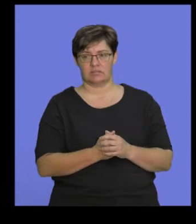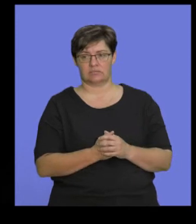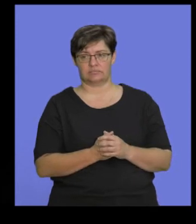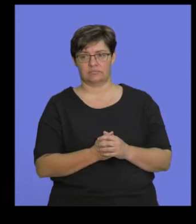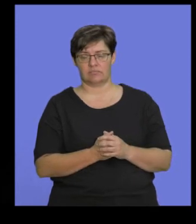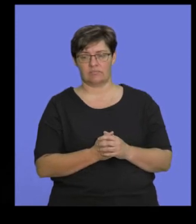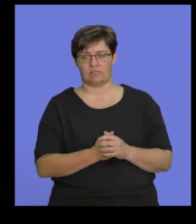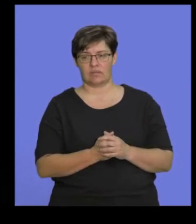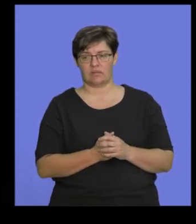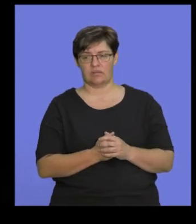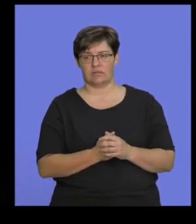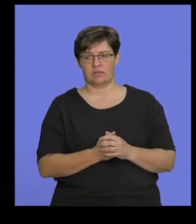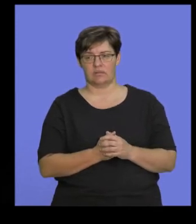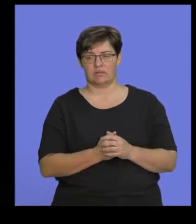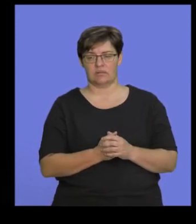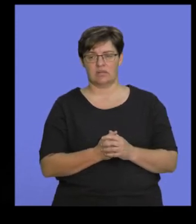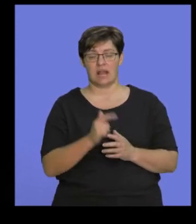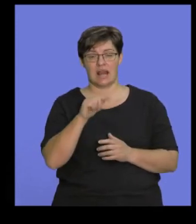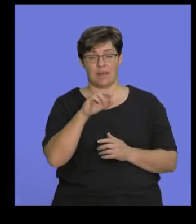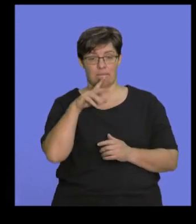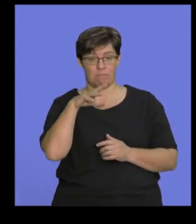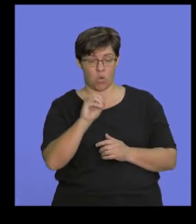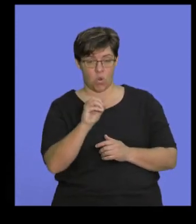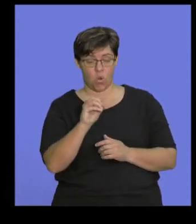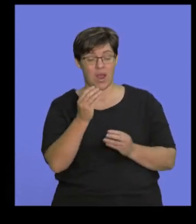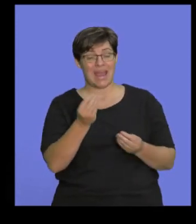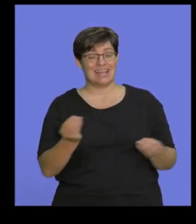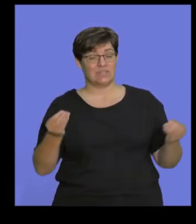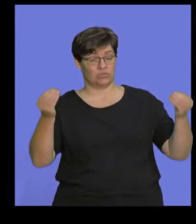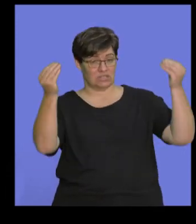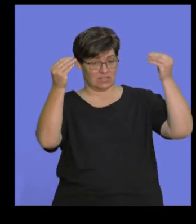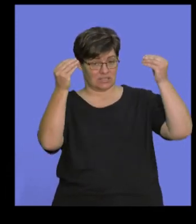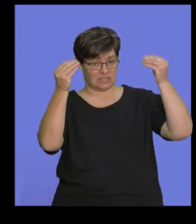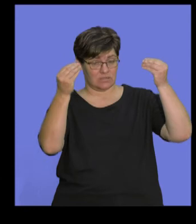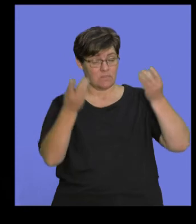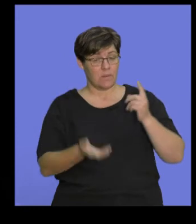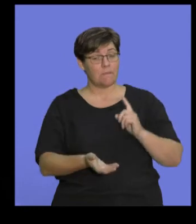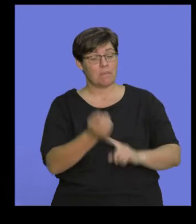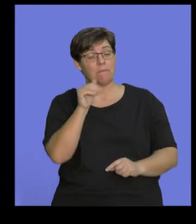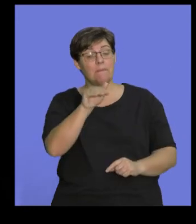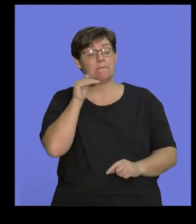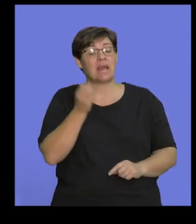that Lebu's interest rate that she actually got from the bank was